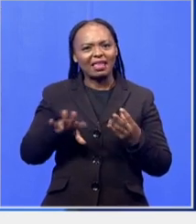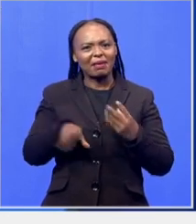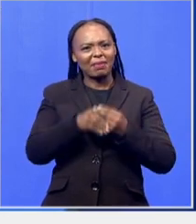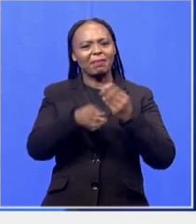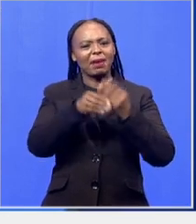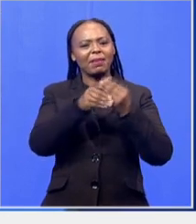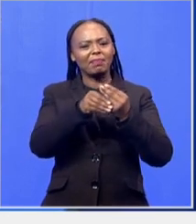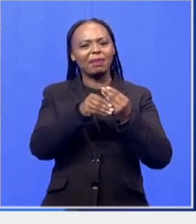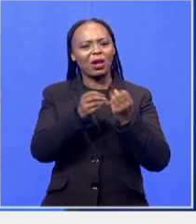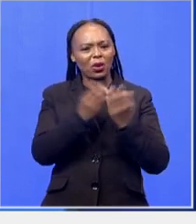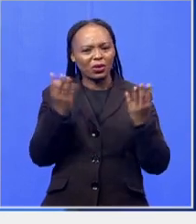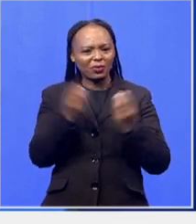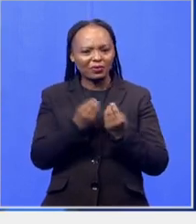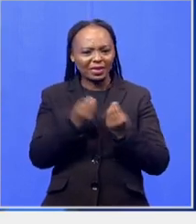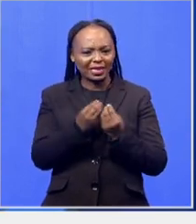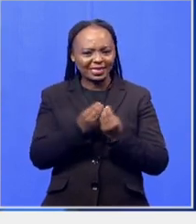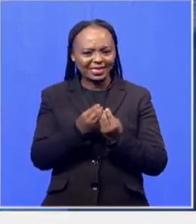now you can